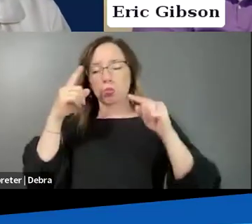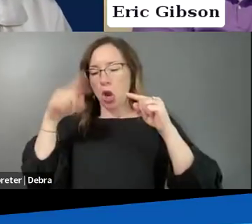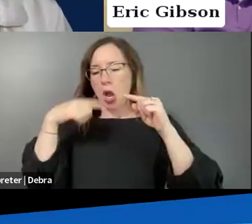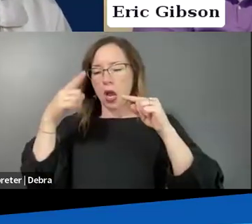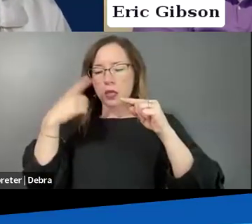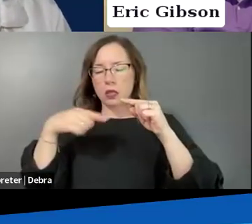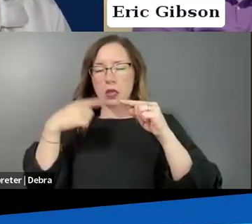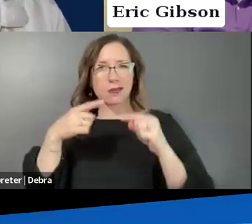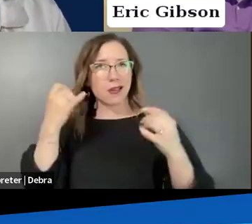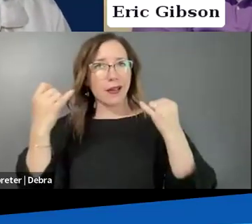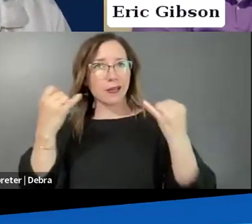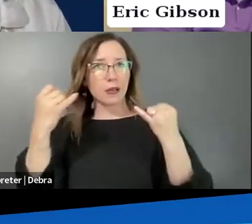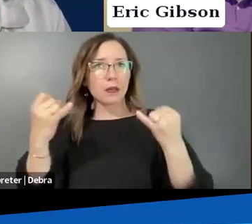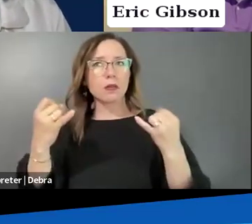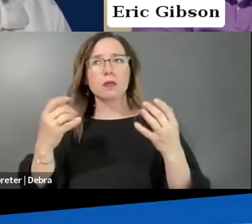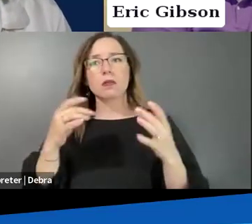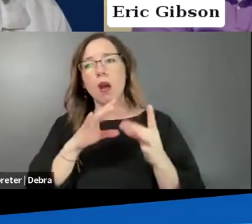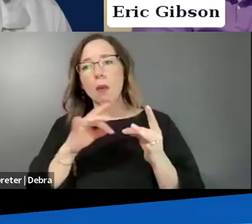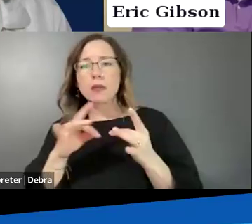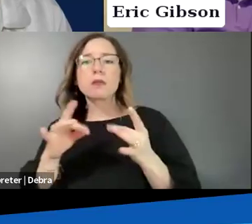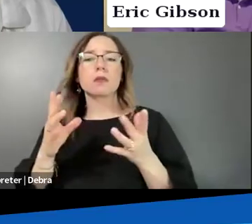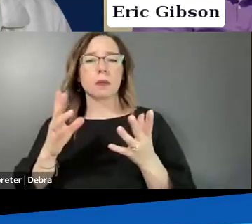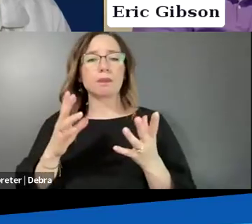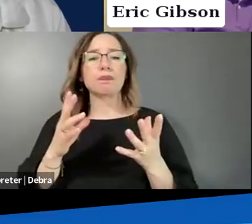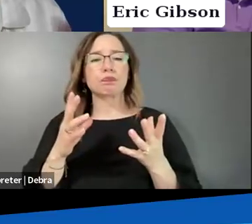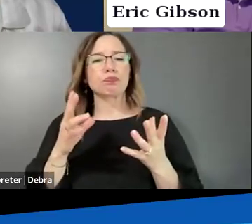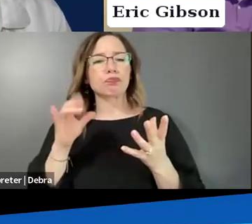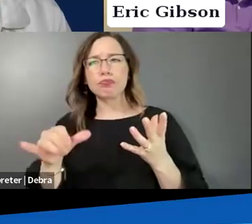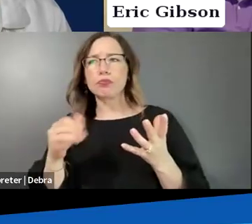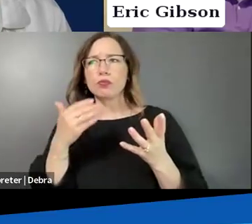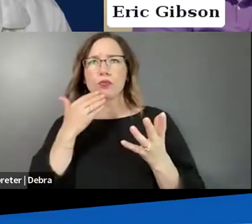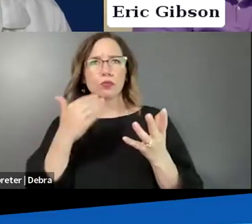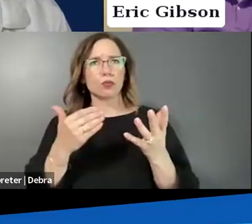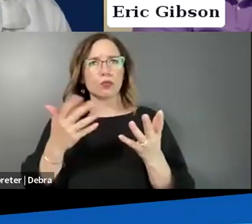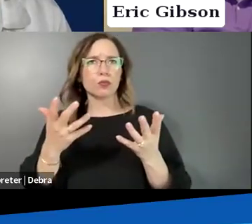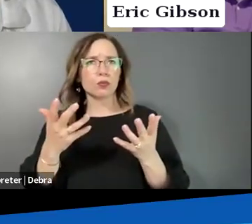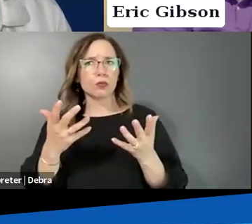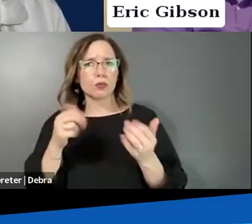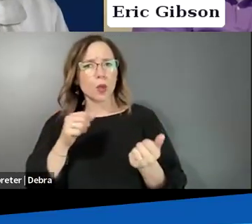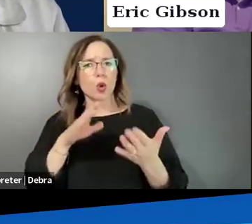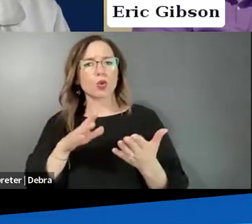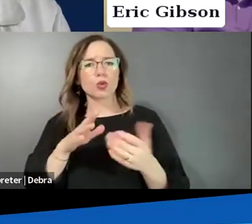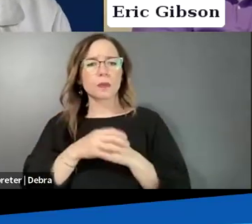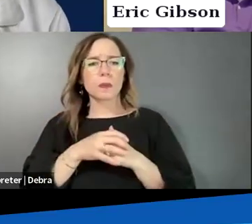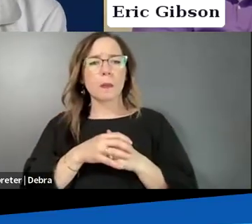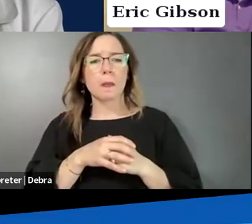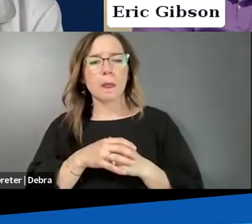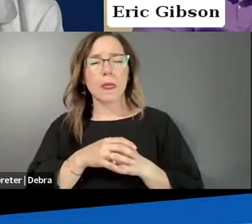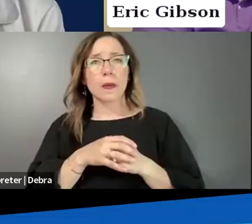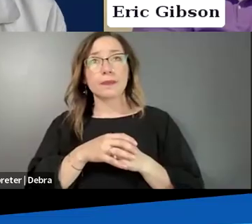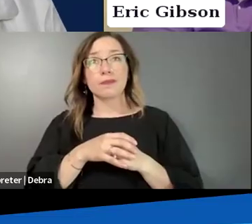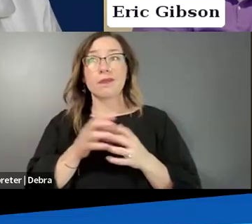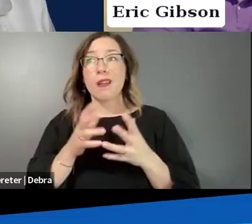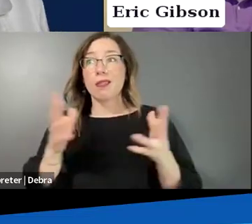these ideas and comments. So that's a really good approach to do. We've gotten a